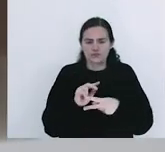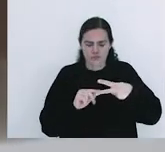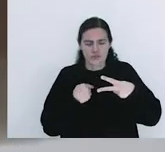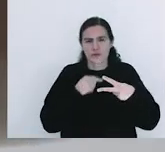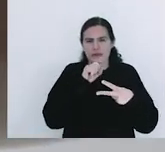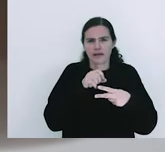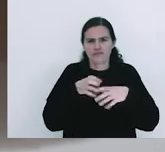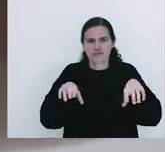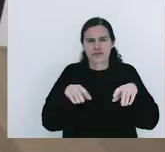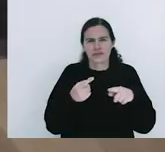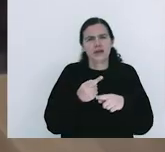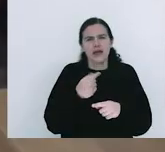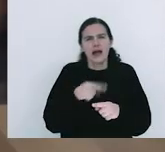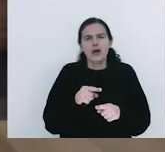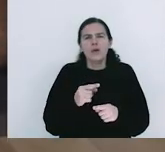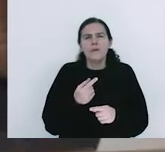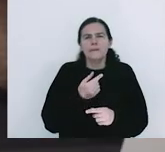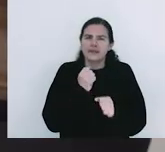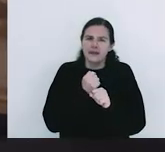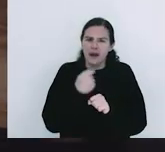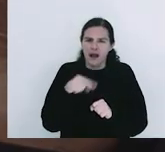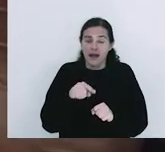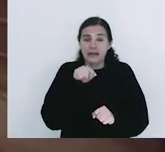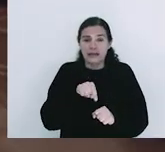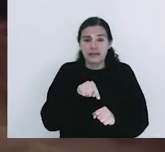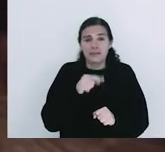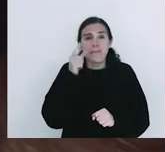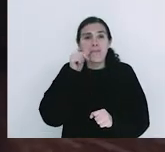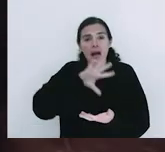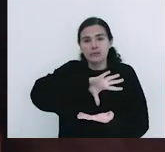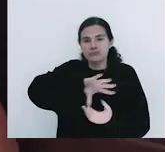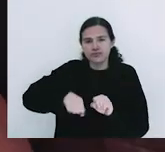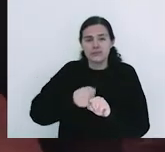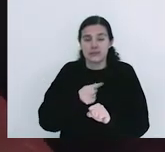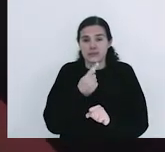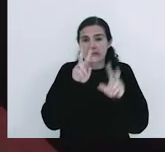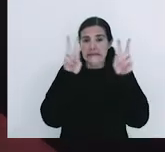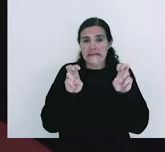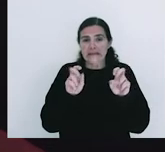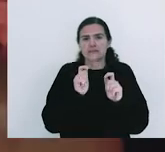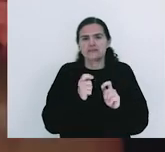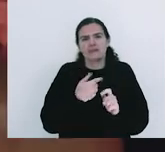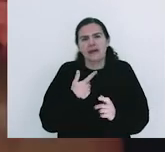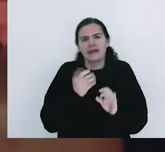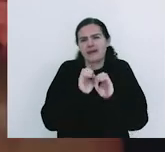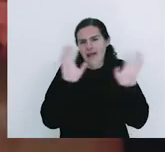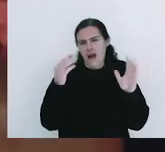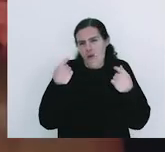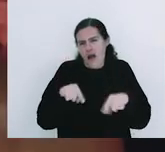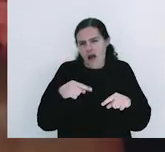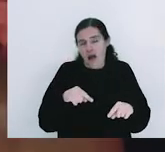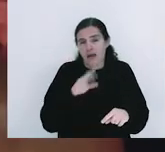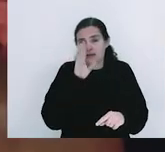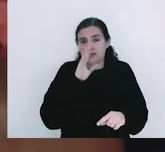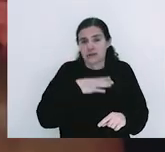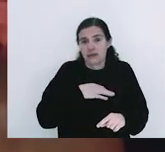coming together in her work. Here, in The Destruction of the Father, where the title is actually quite clear if you